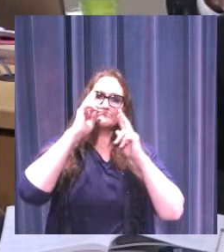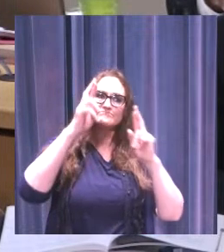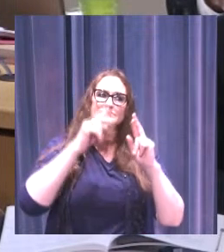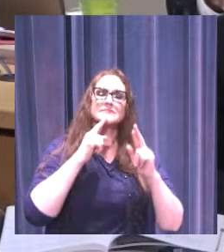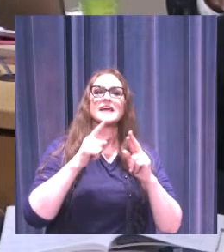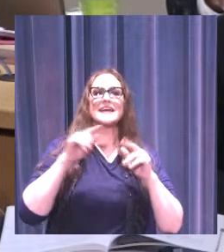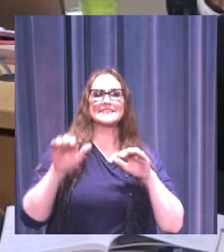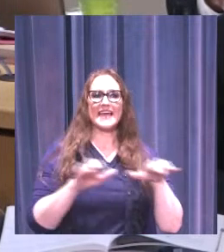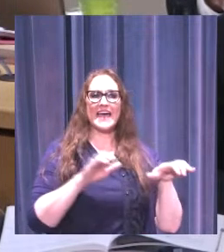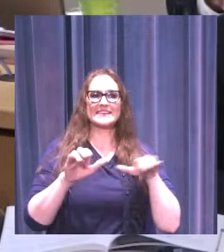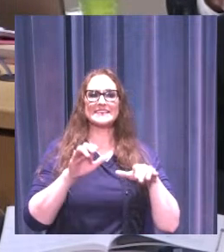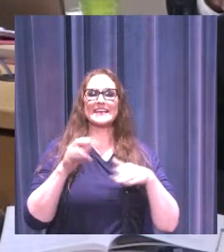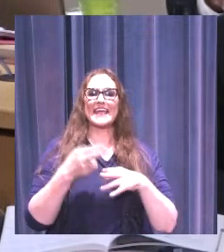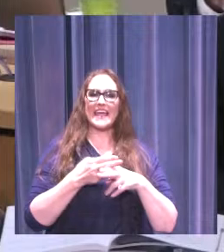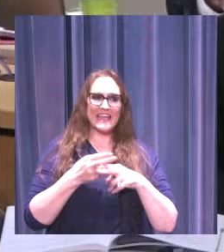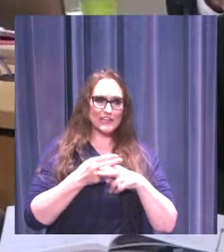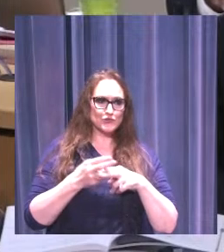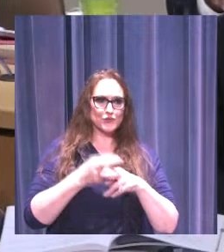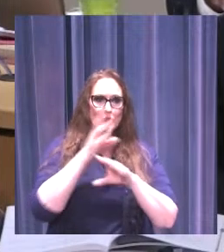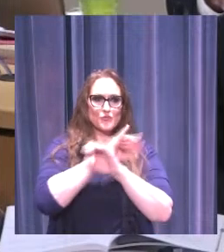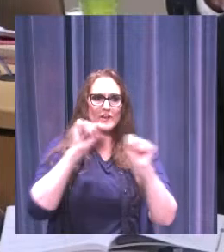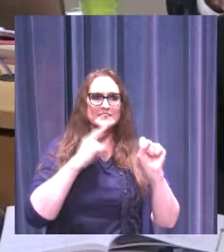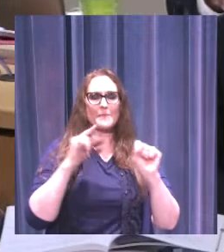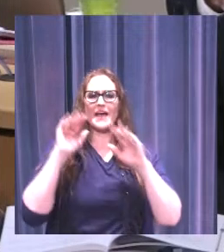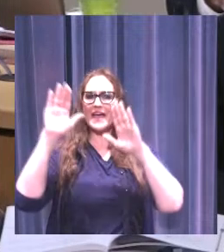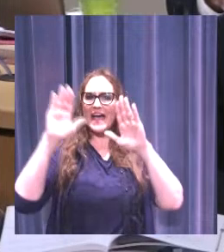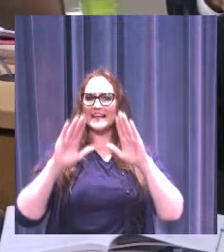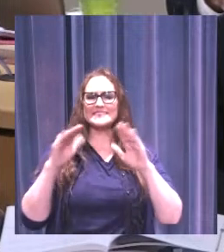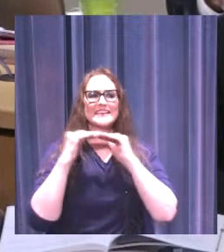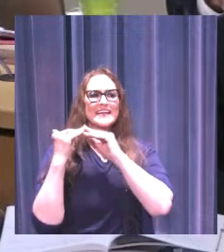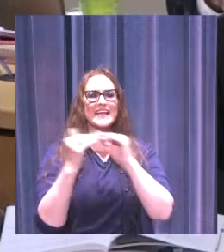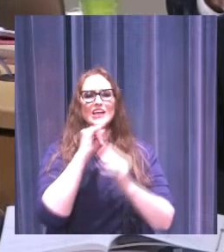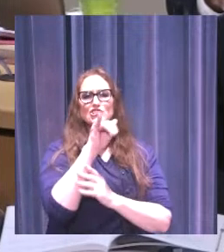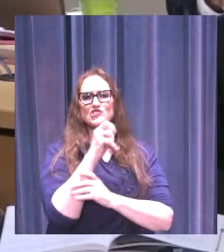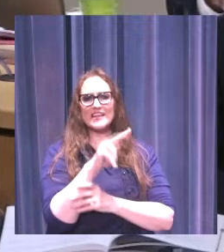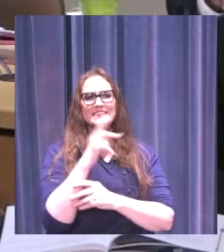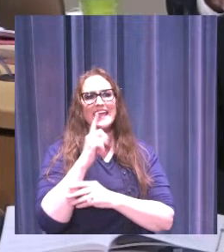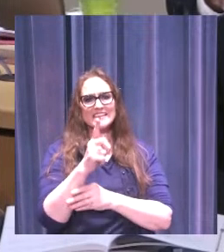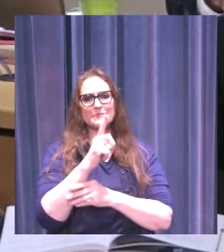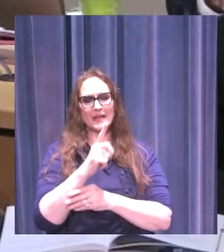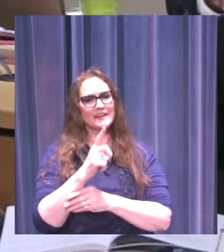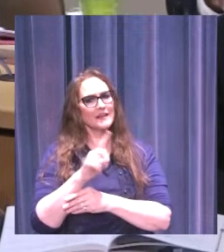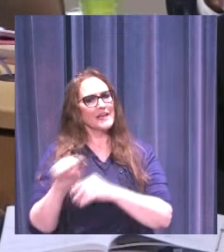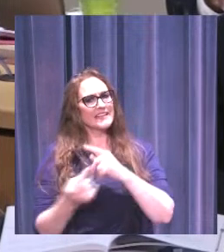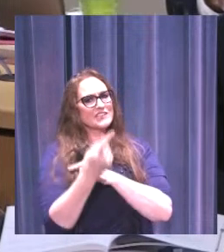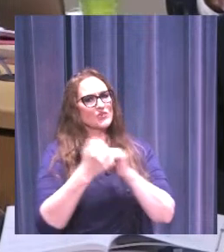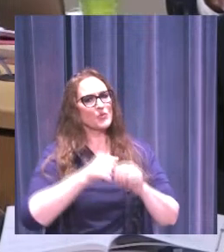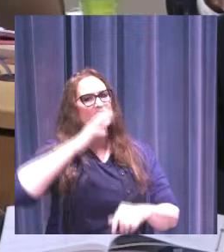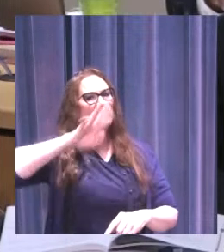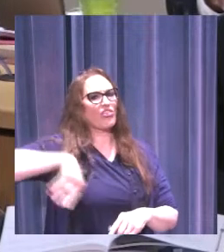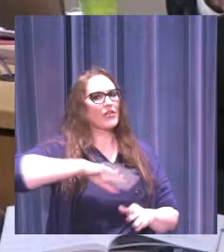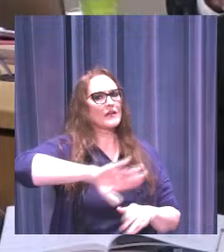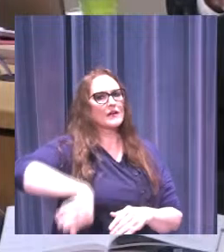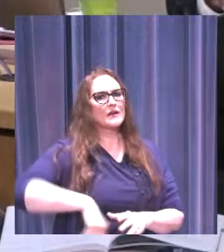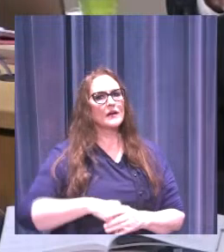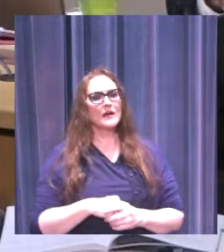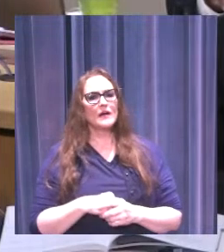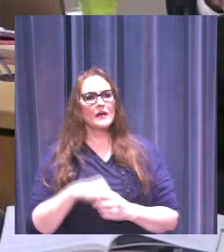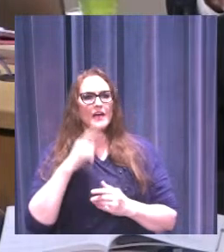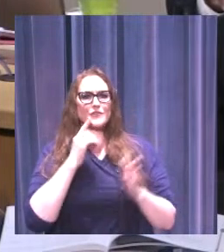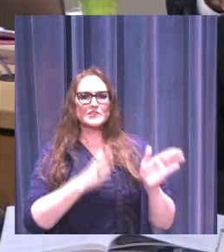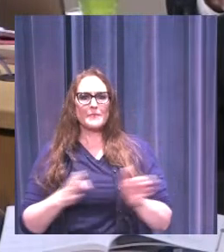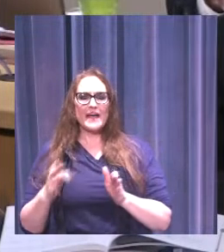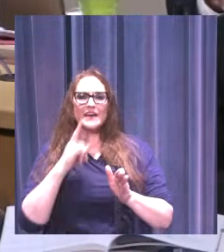interim president, my excellent colleague, Jason Wilson, has been insulted with this snub. There's a pattern here. In addition